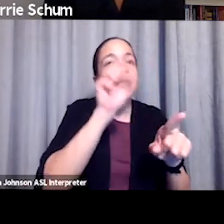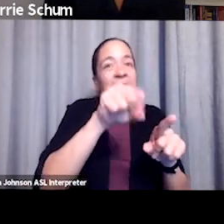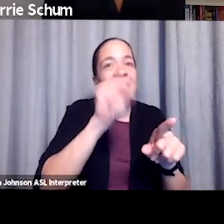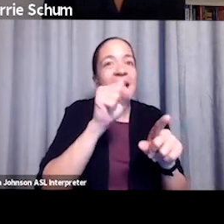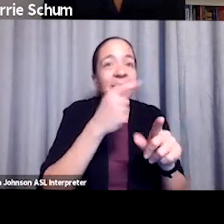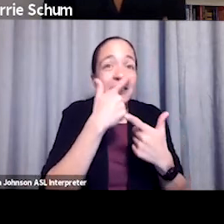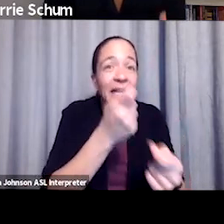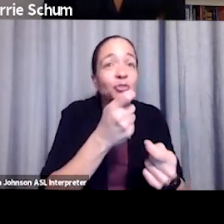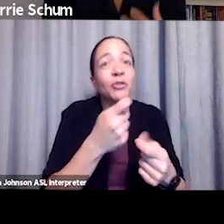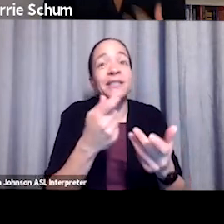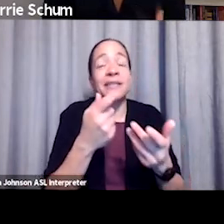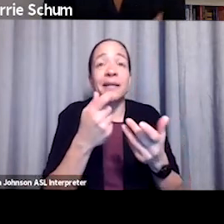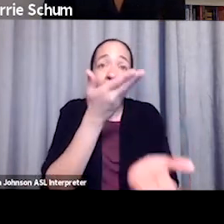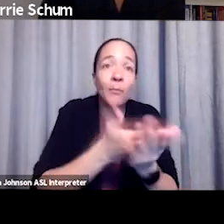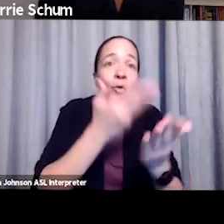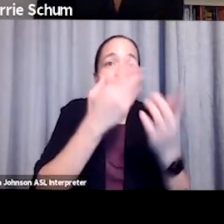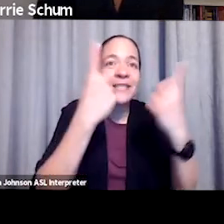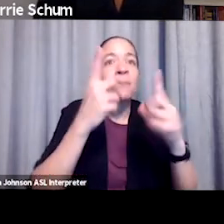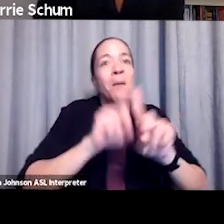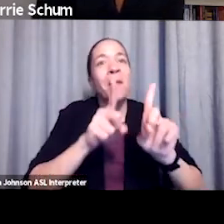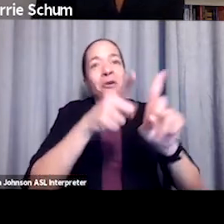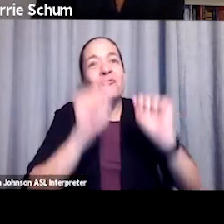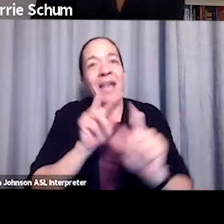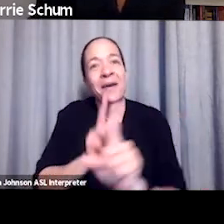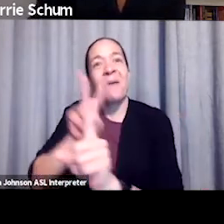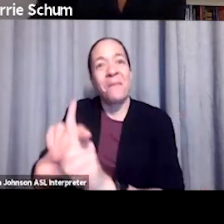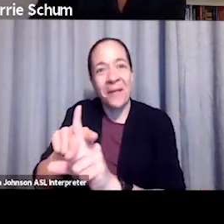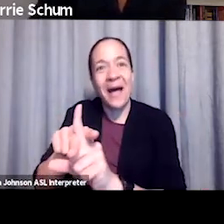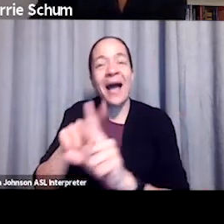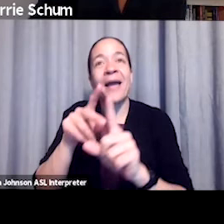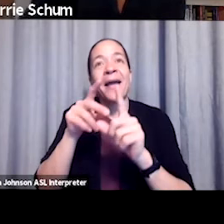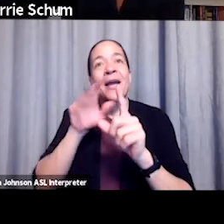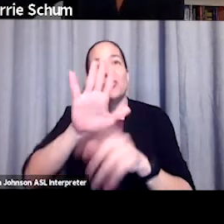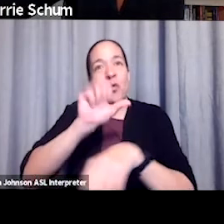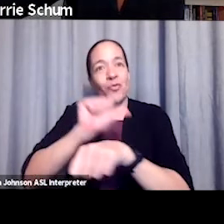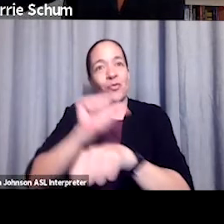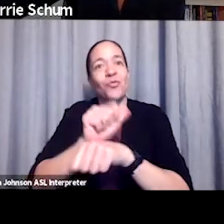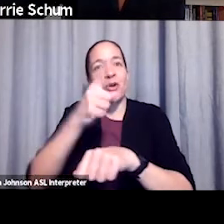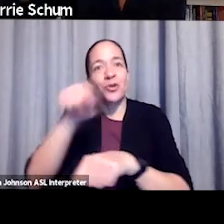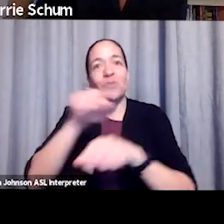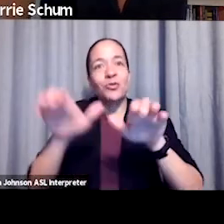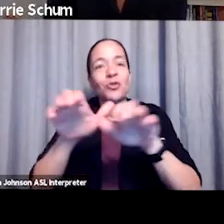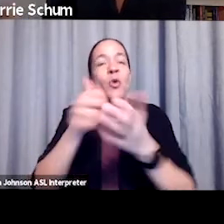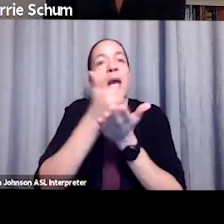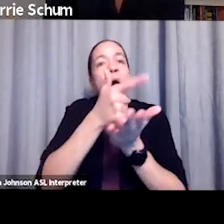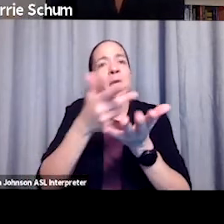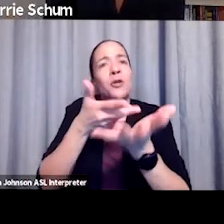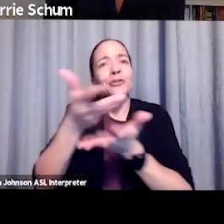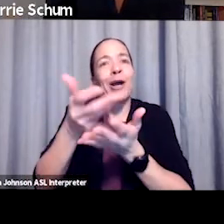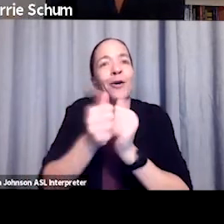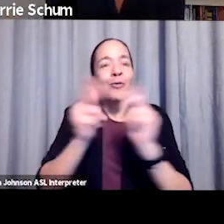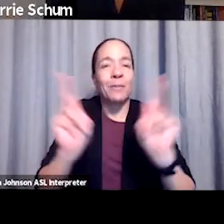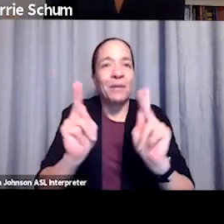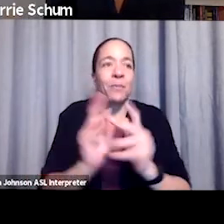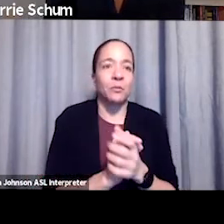take it somewhere. And it immediately starts to be workable for you in the work that you're doing to help you talk to people better. And we always think